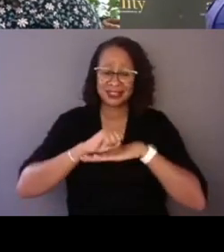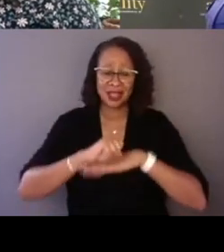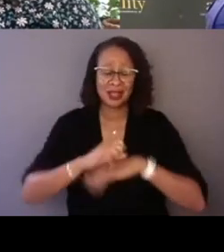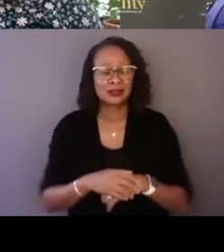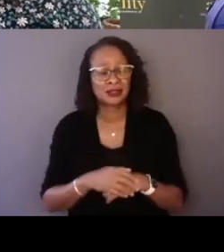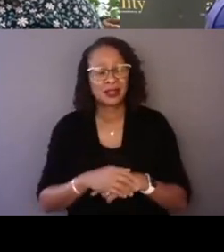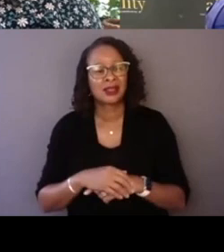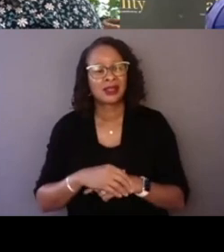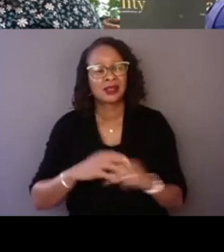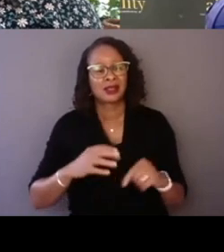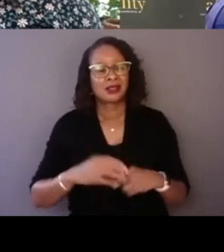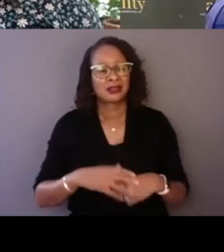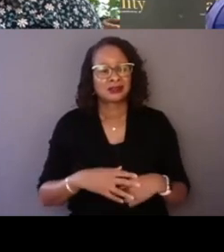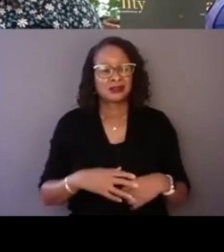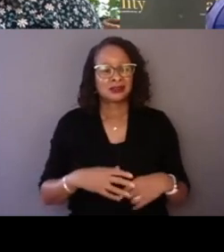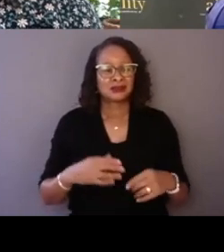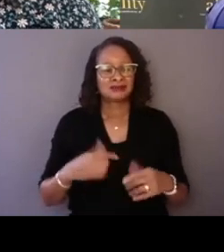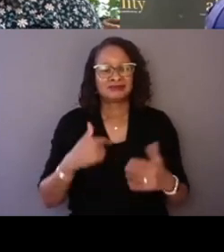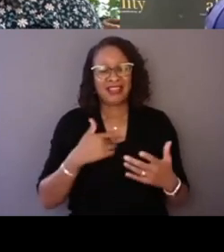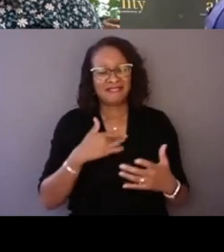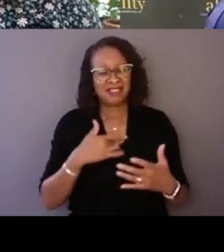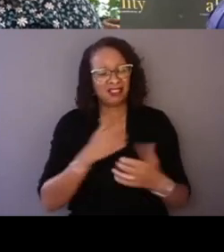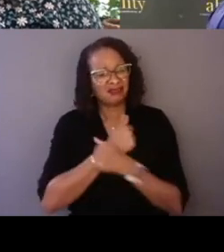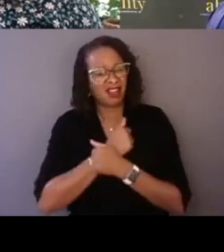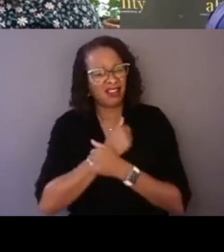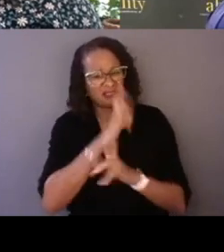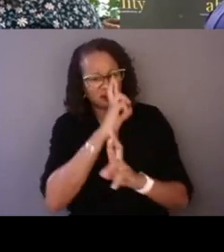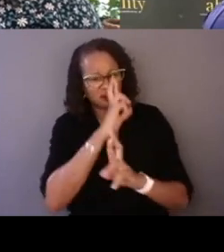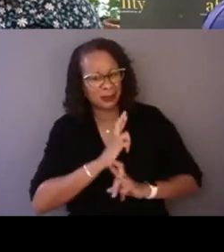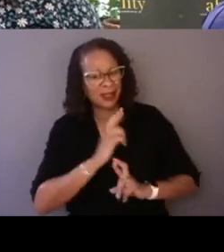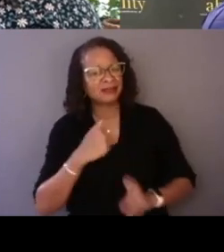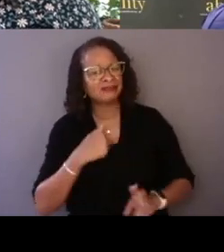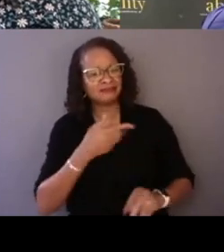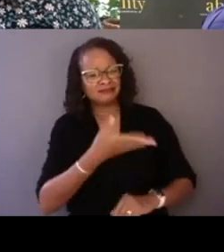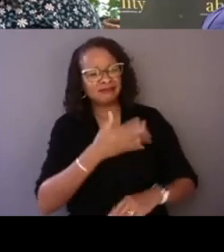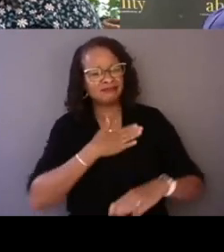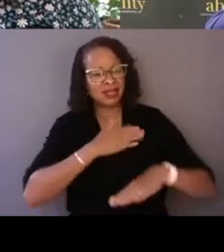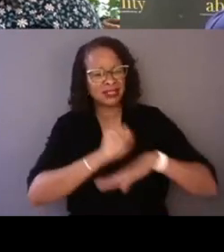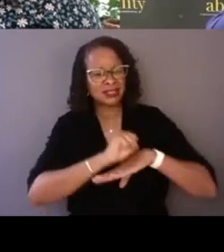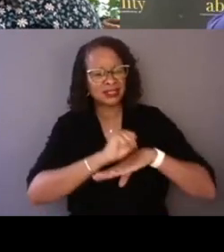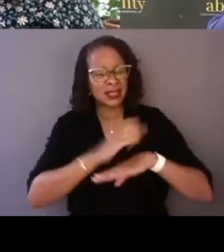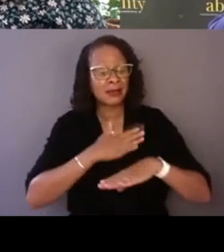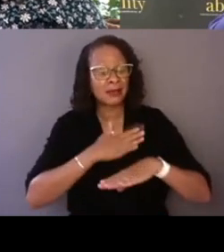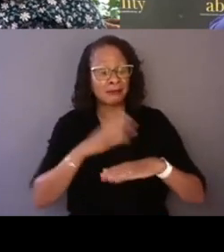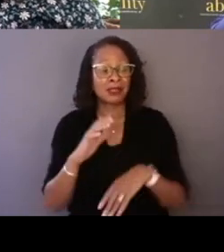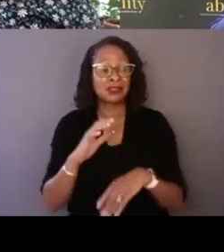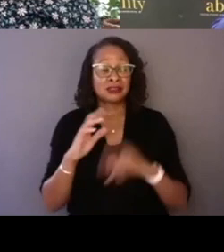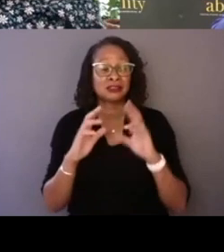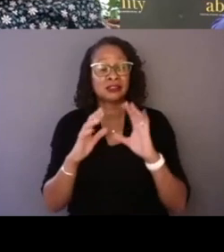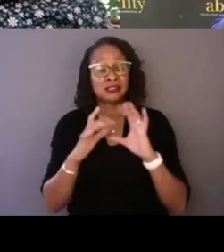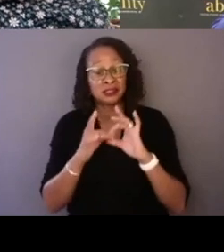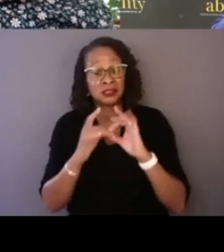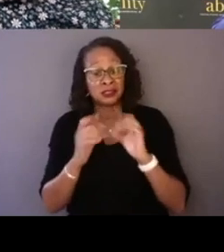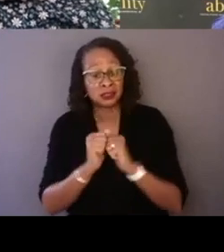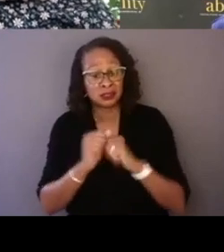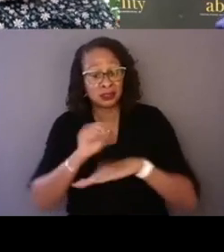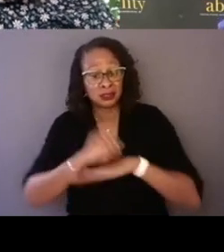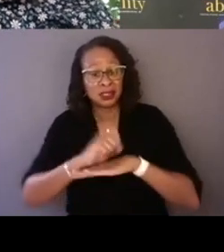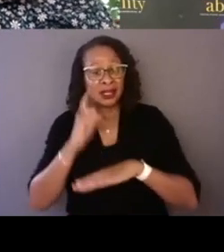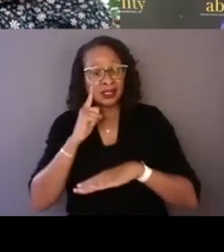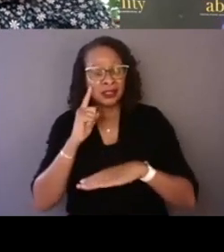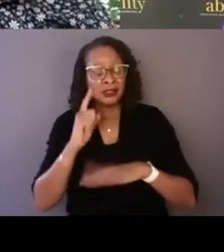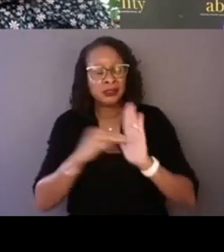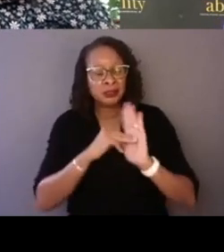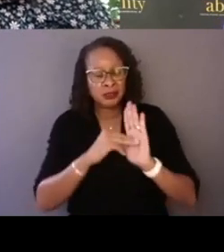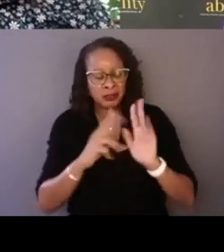I think loved and respected, and so my whole relationship to the synagogue, and I think it's a model. A synagogue is